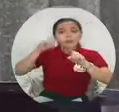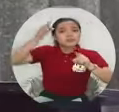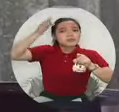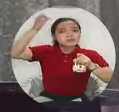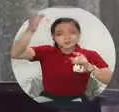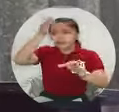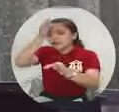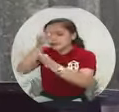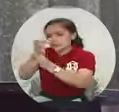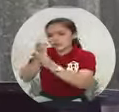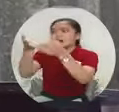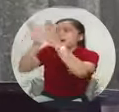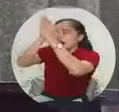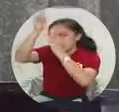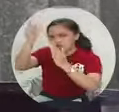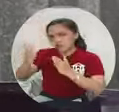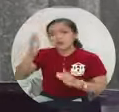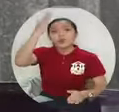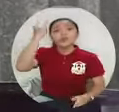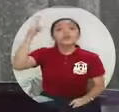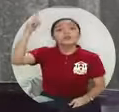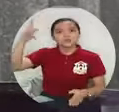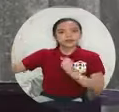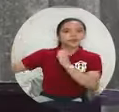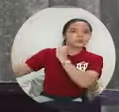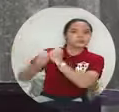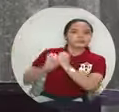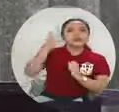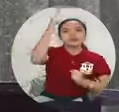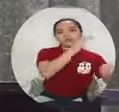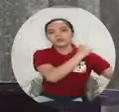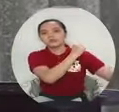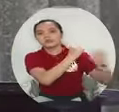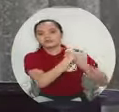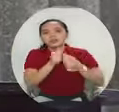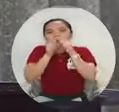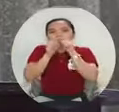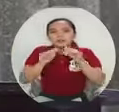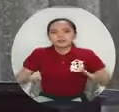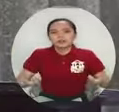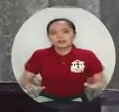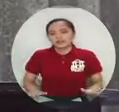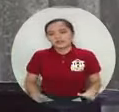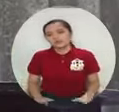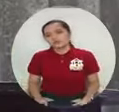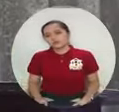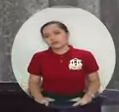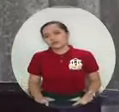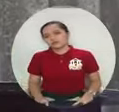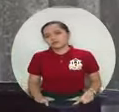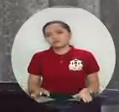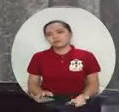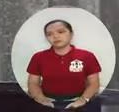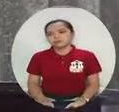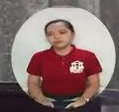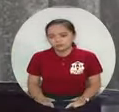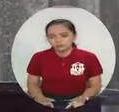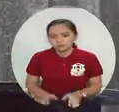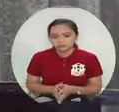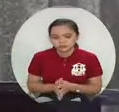empty profession. Success in any area of man's endeavor is fundamentally